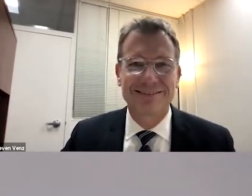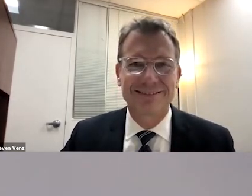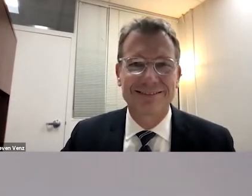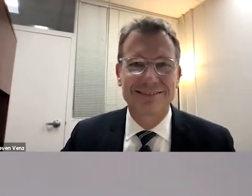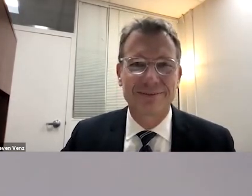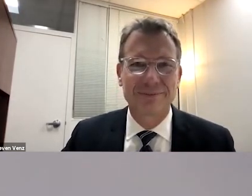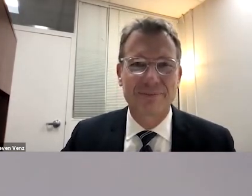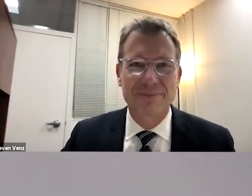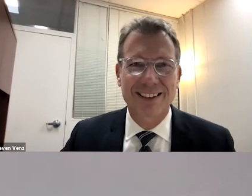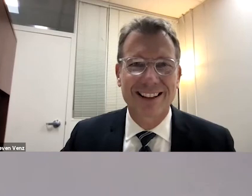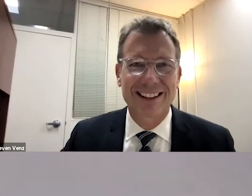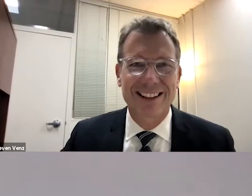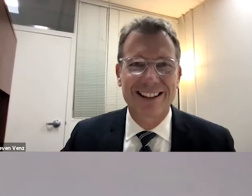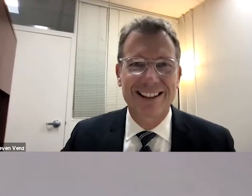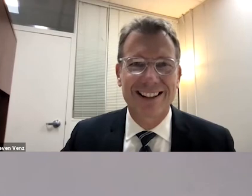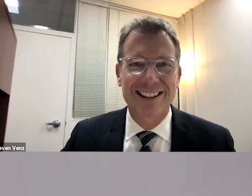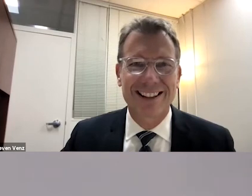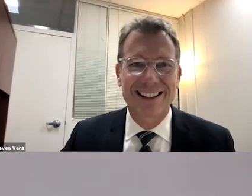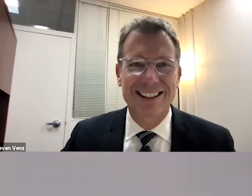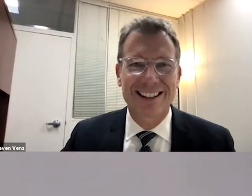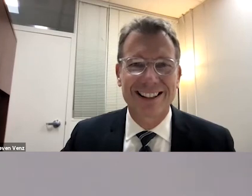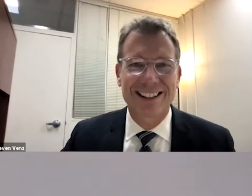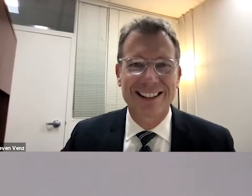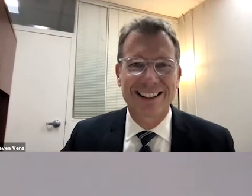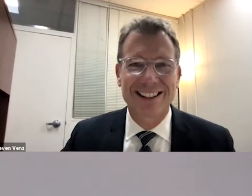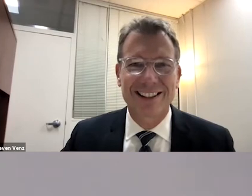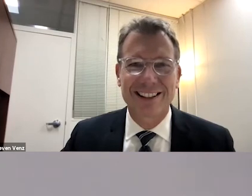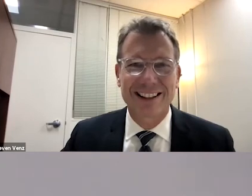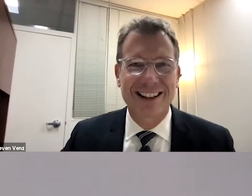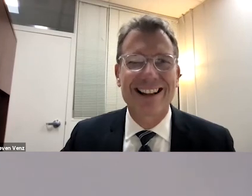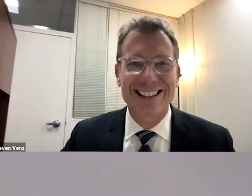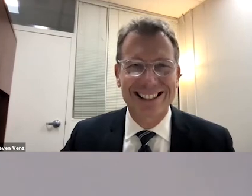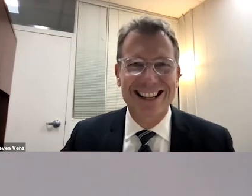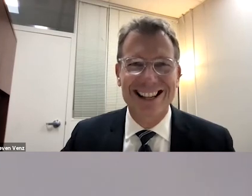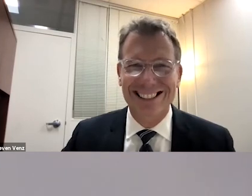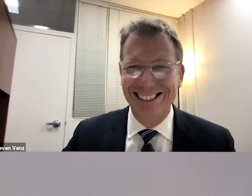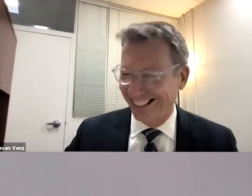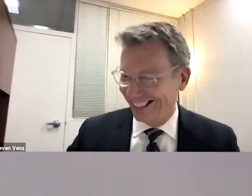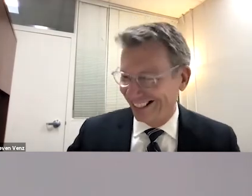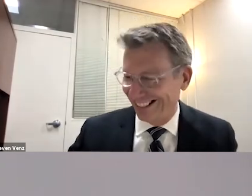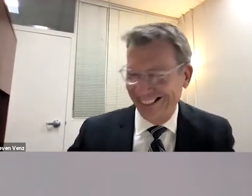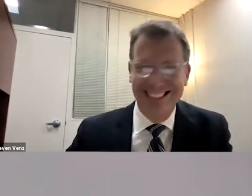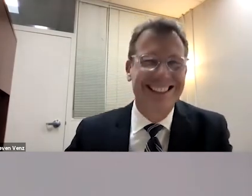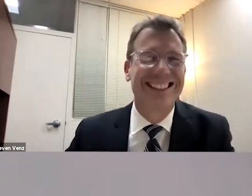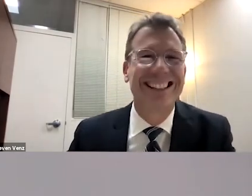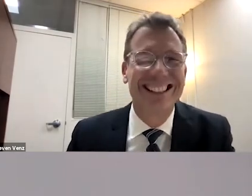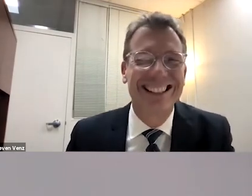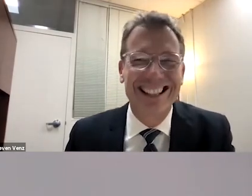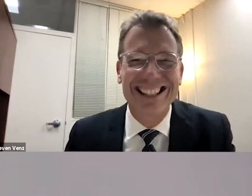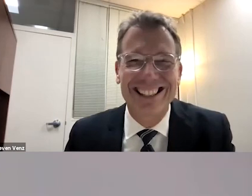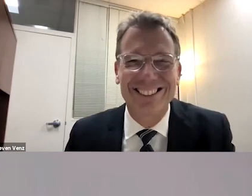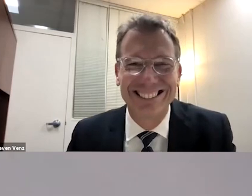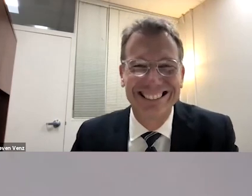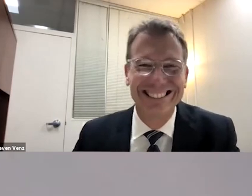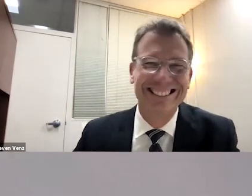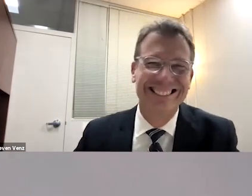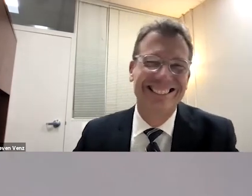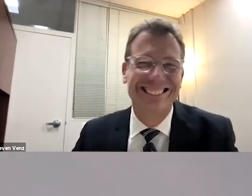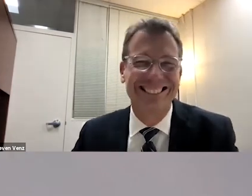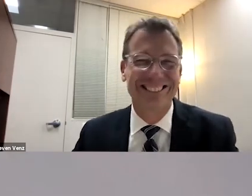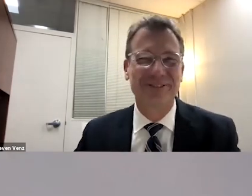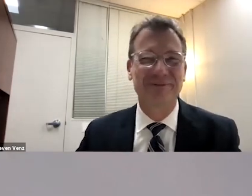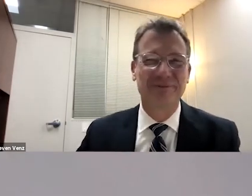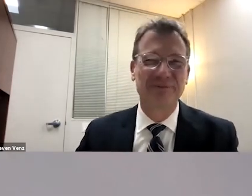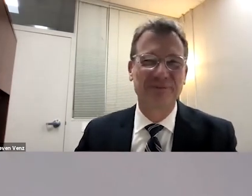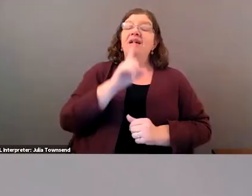hope you feel the same. And we look forward to meeting you in person someday. Exactly. And also,